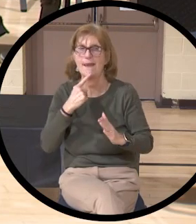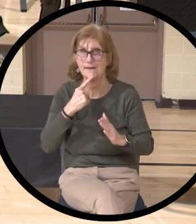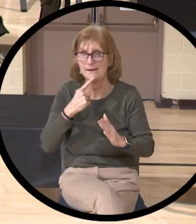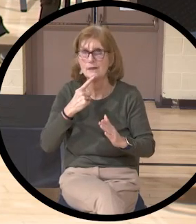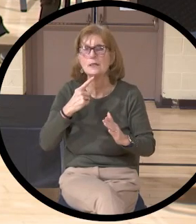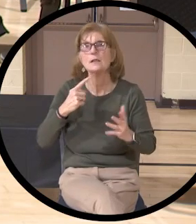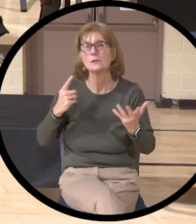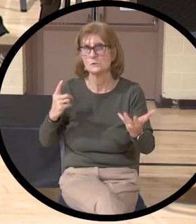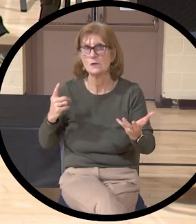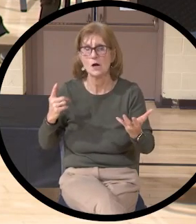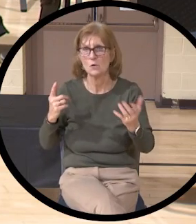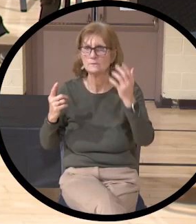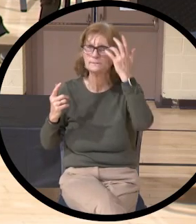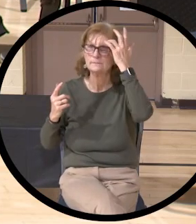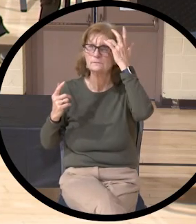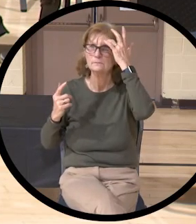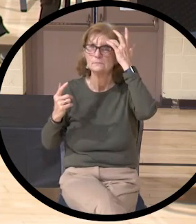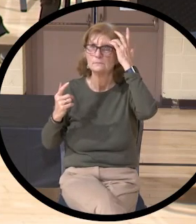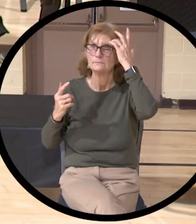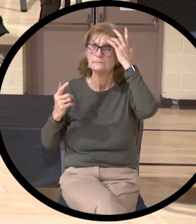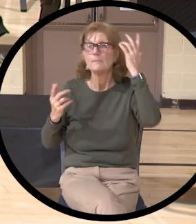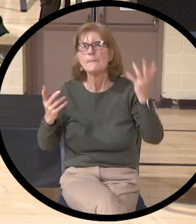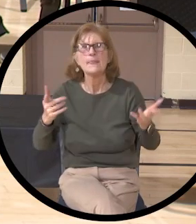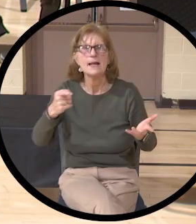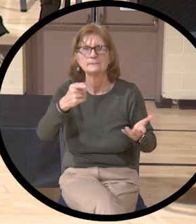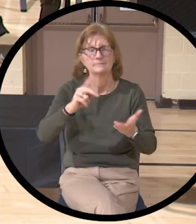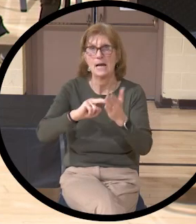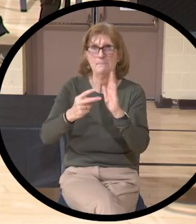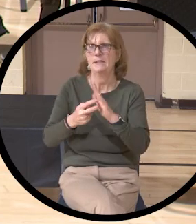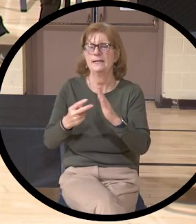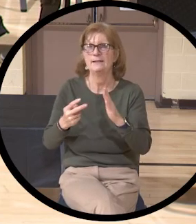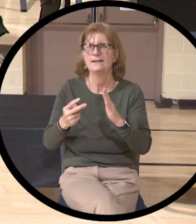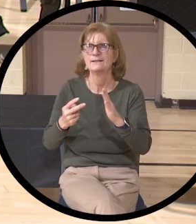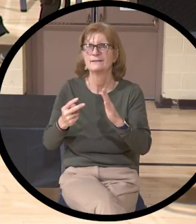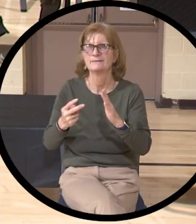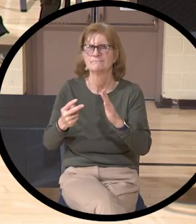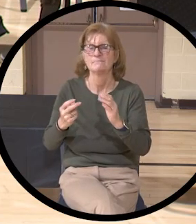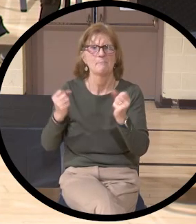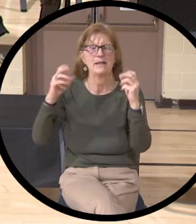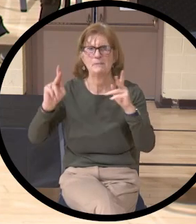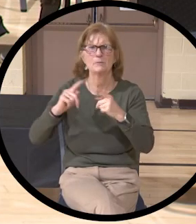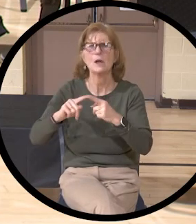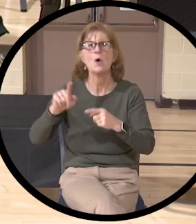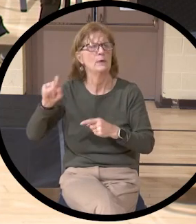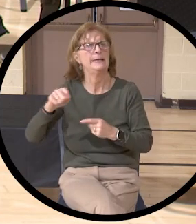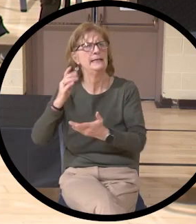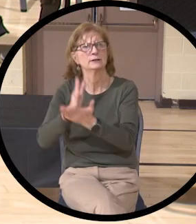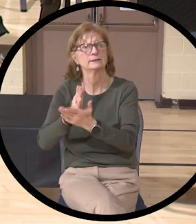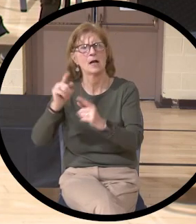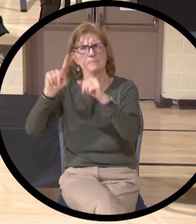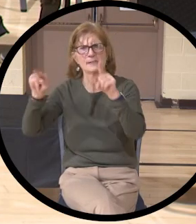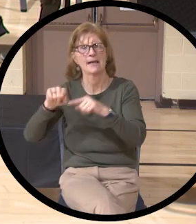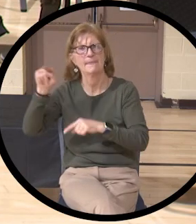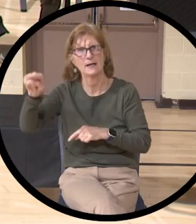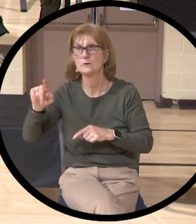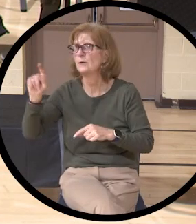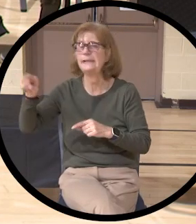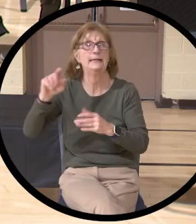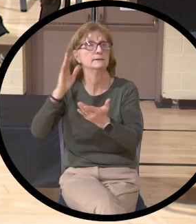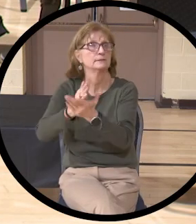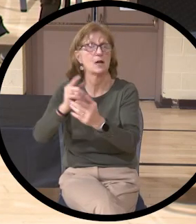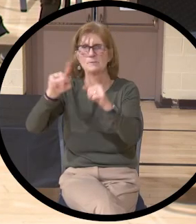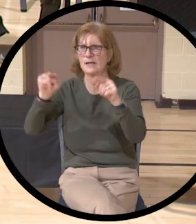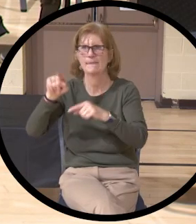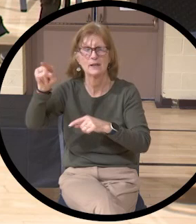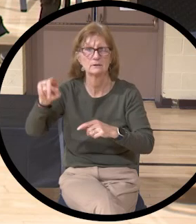that, because, I think it would kind of be all of them or none of them. They're all pretty similar to each other. And so there's not like